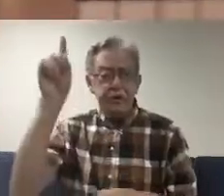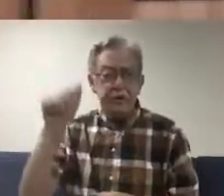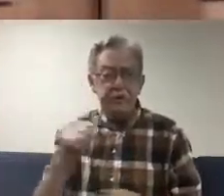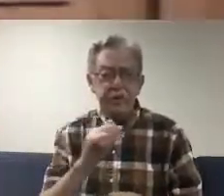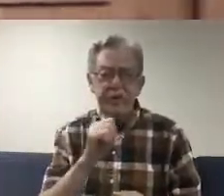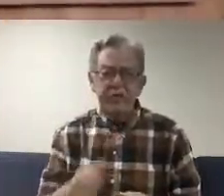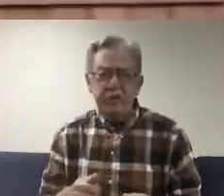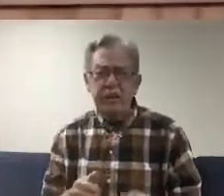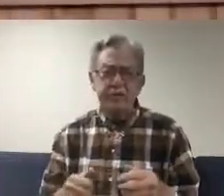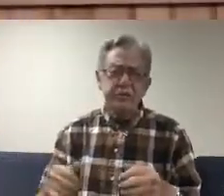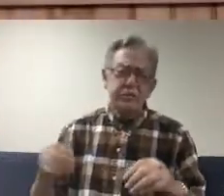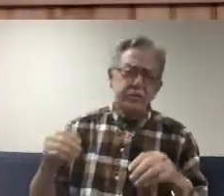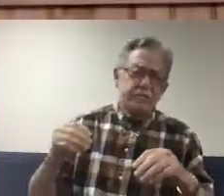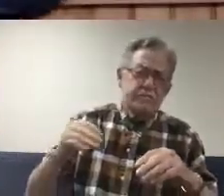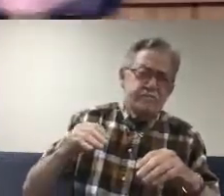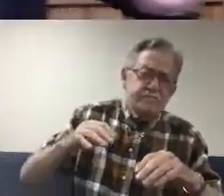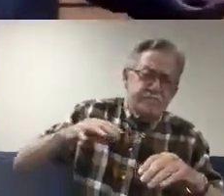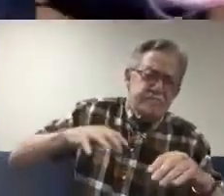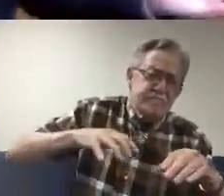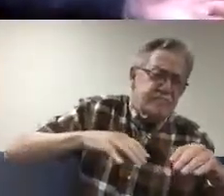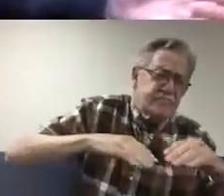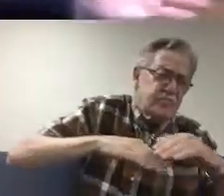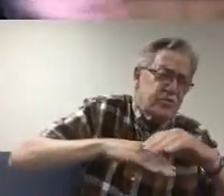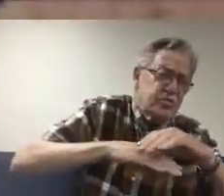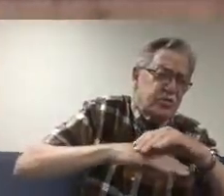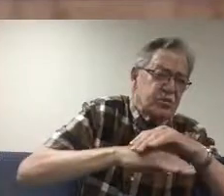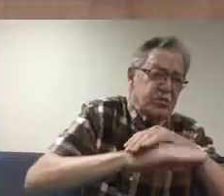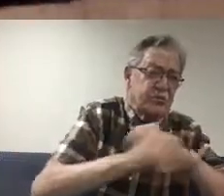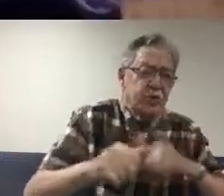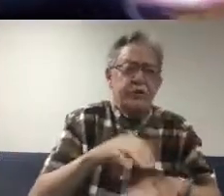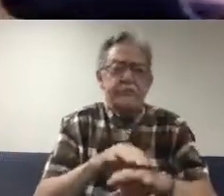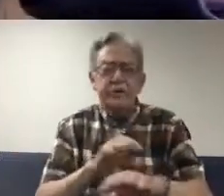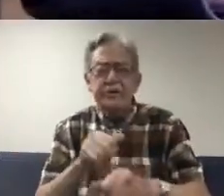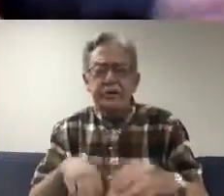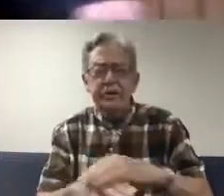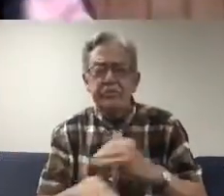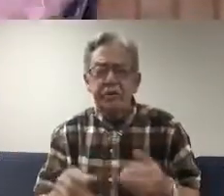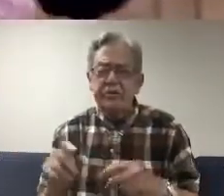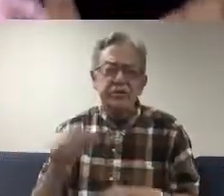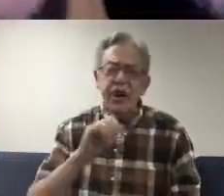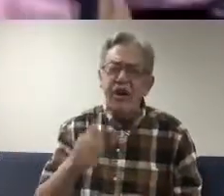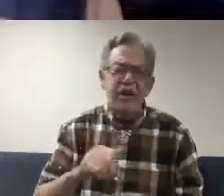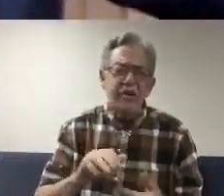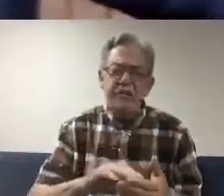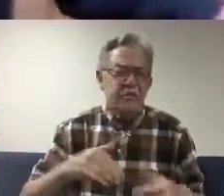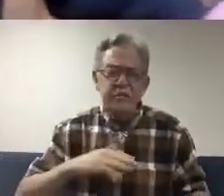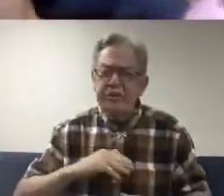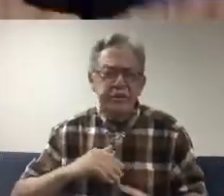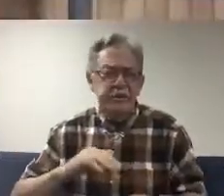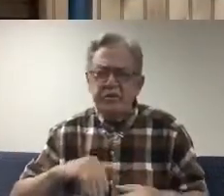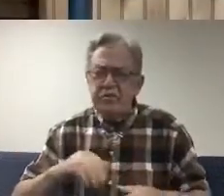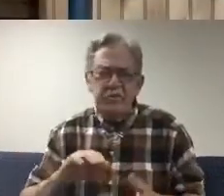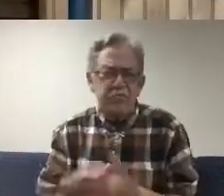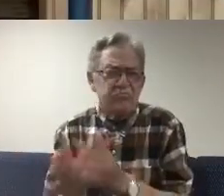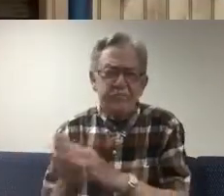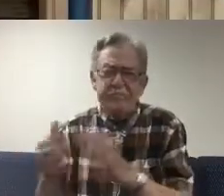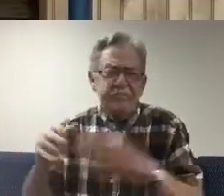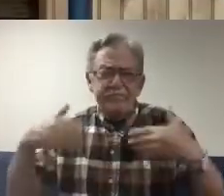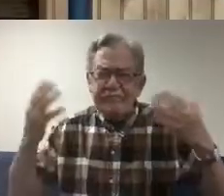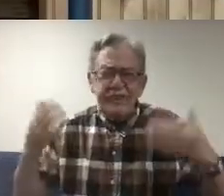I don't gossip, but let me tell you about this person. It's not gossip, it's the news, it's the truth. It's not gossip if it's the truth. And we